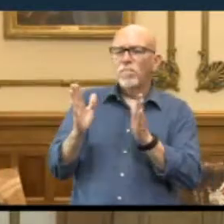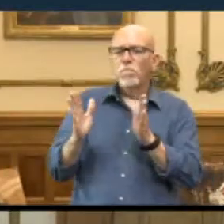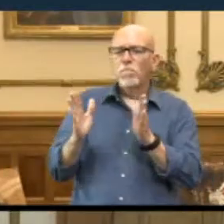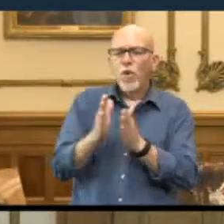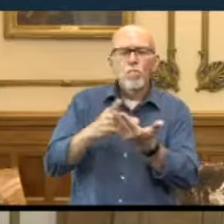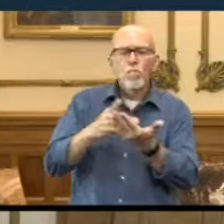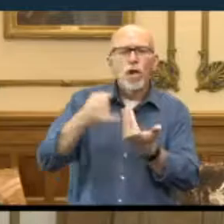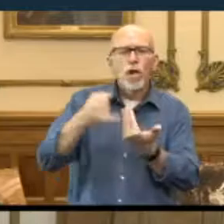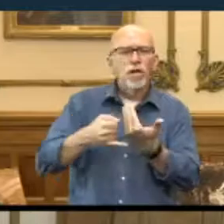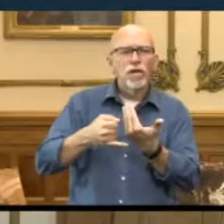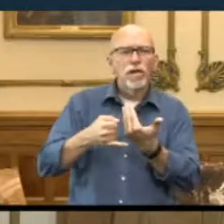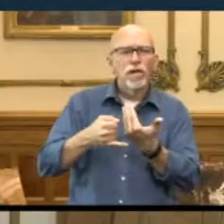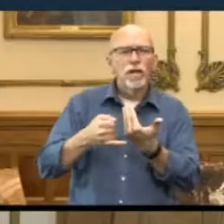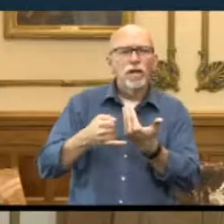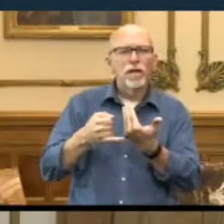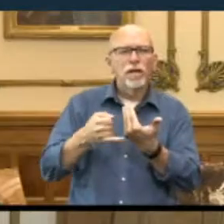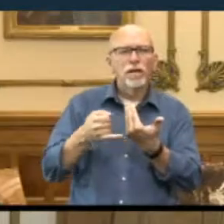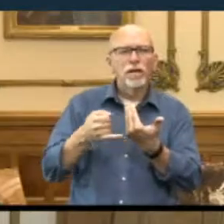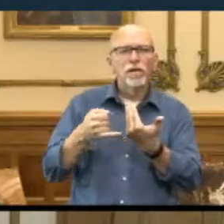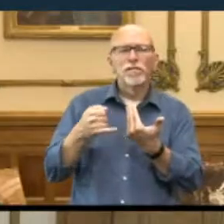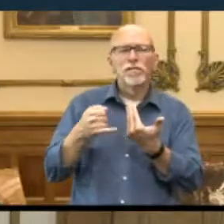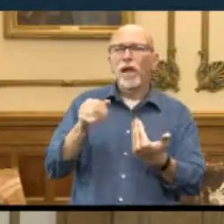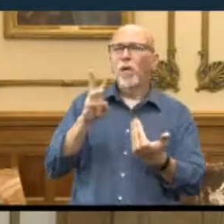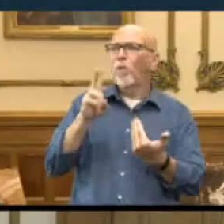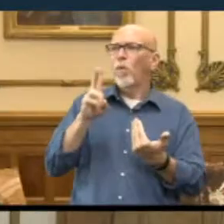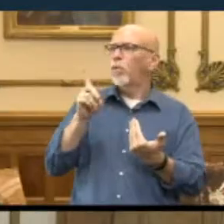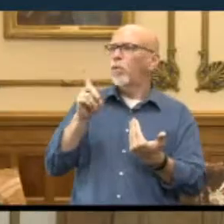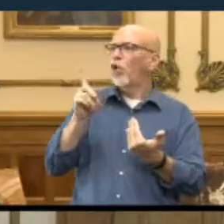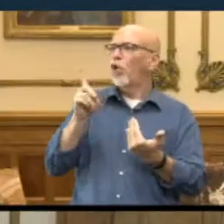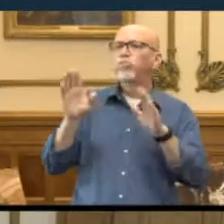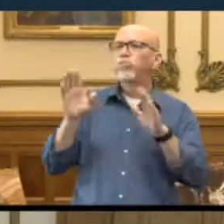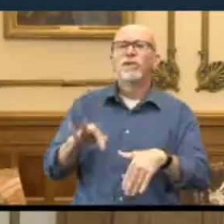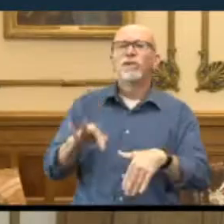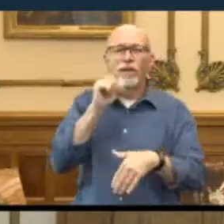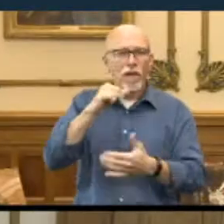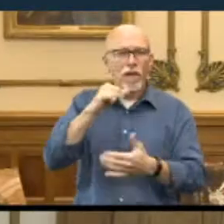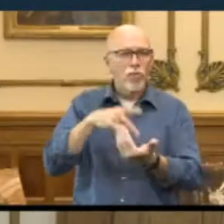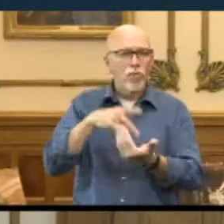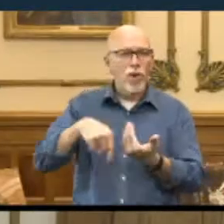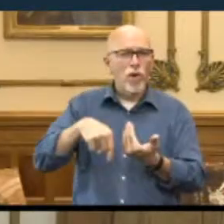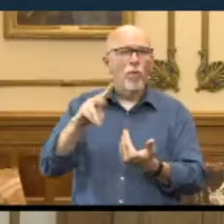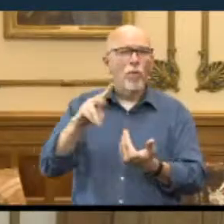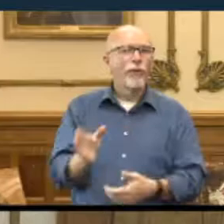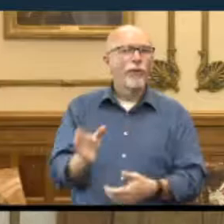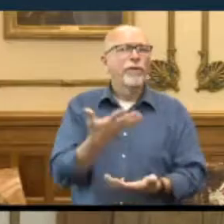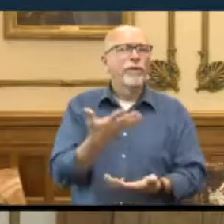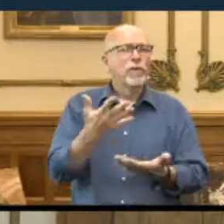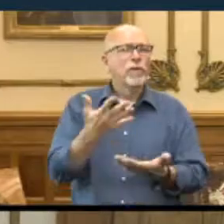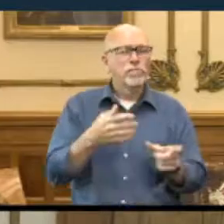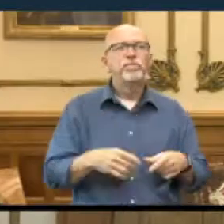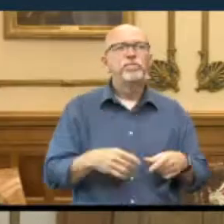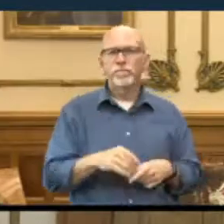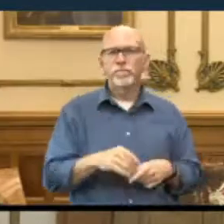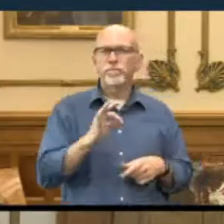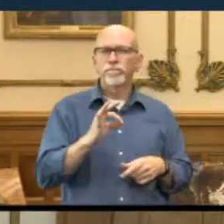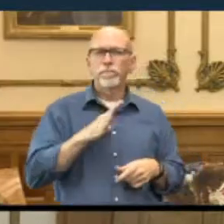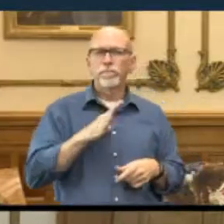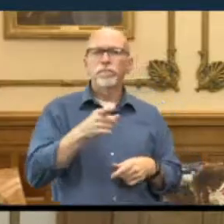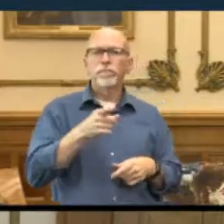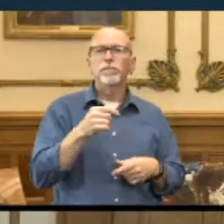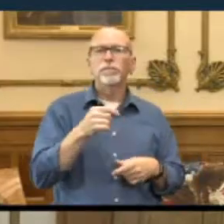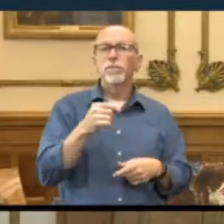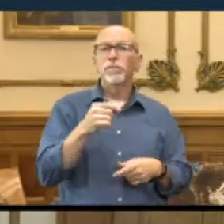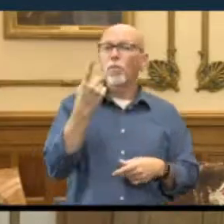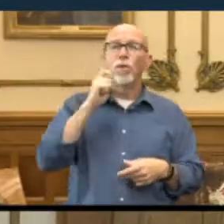project that wouldn't have gotten done without this program or partnership. Yeah, I think